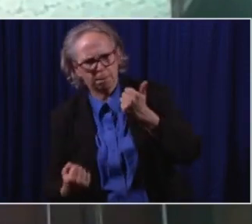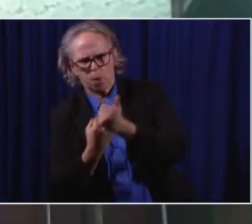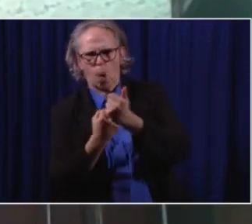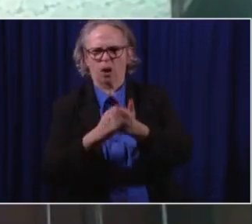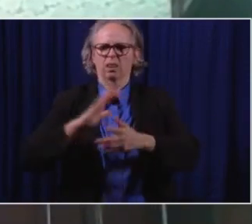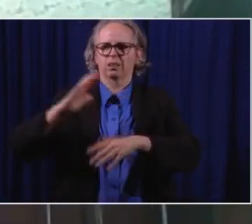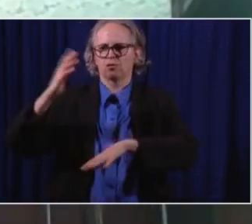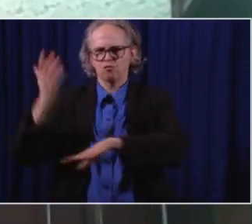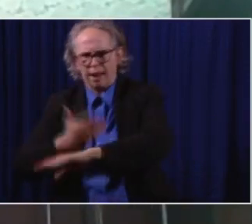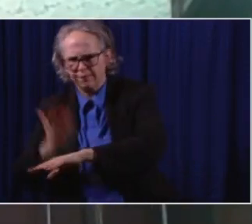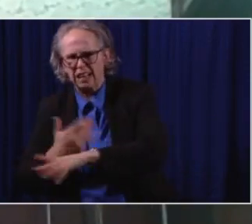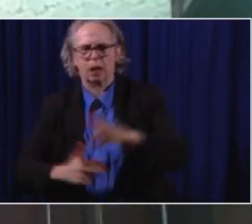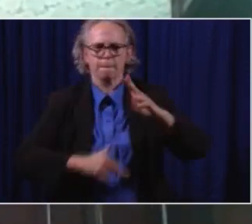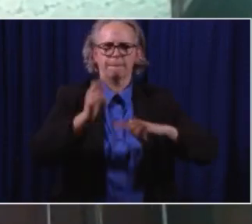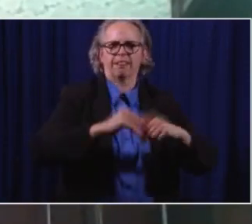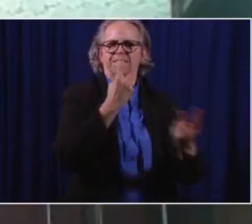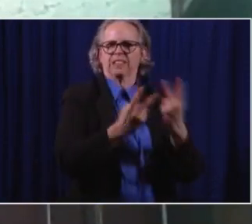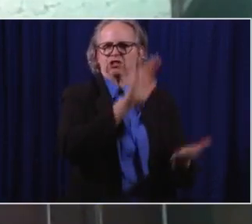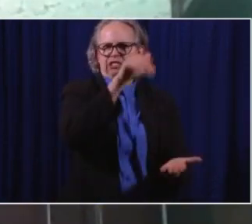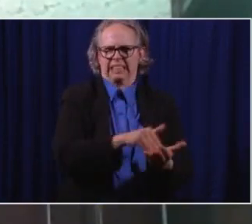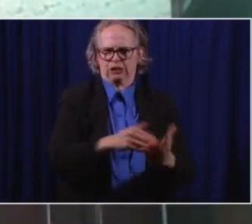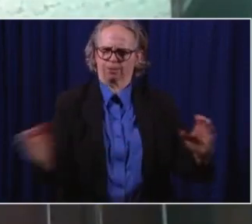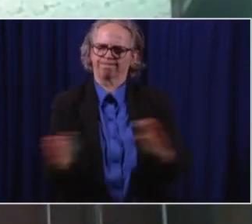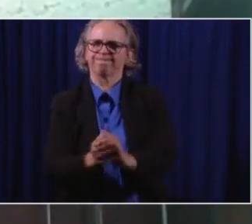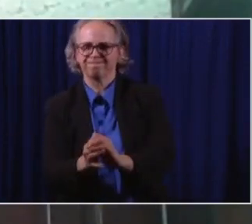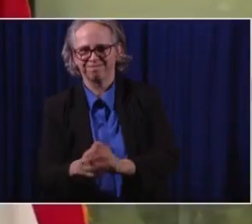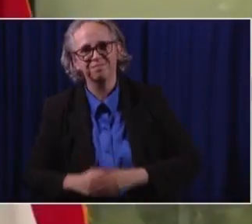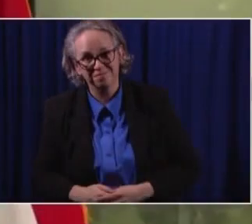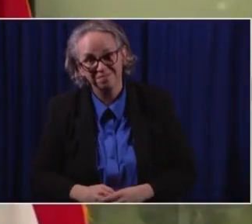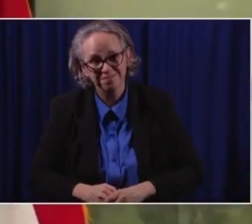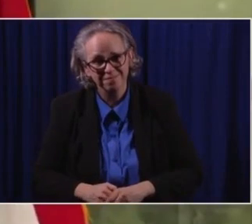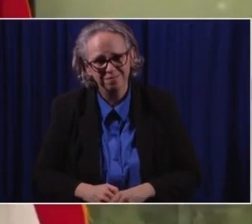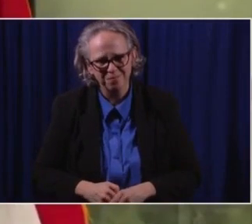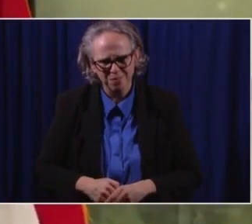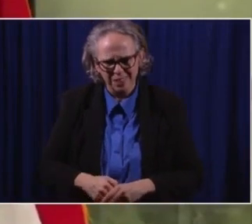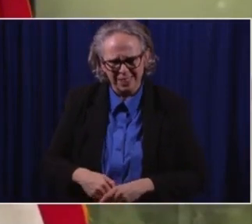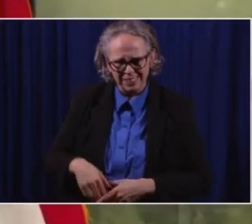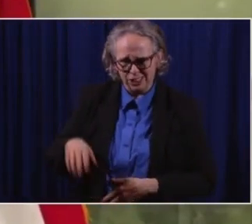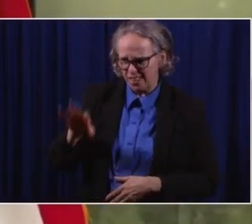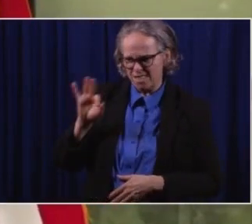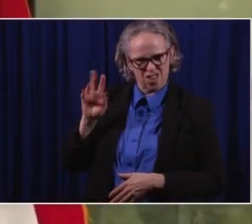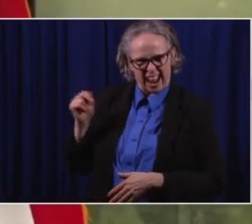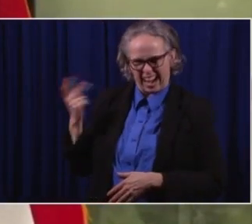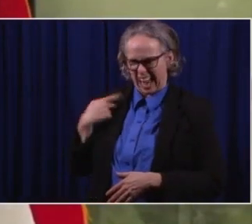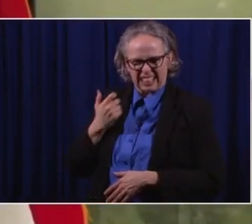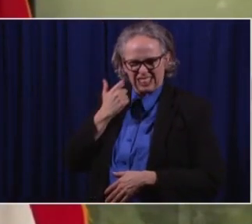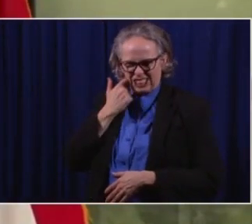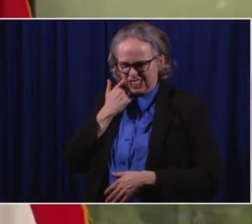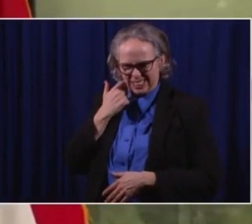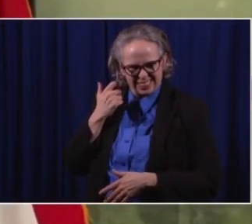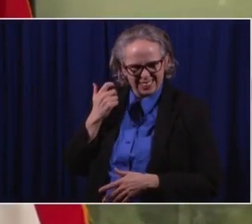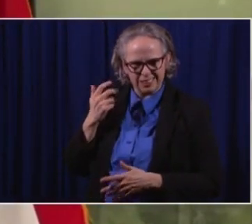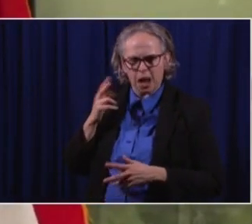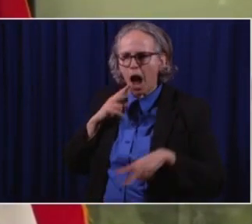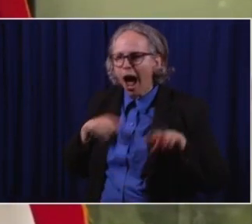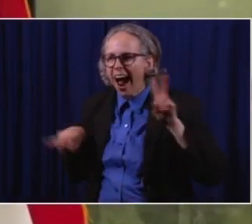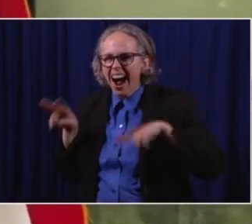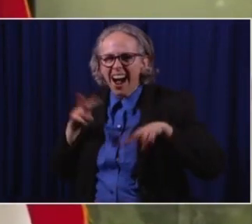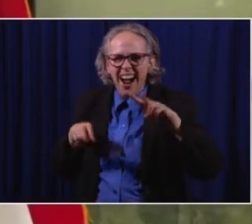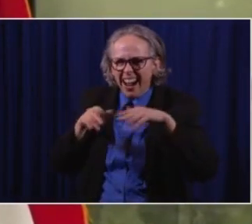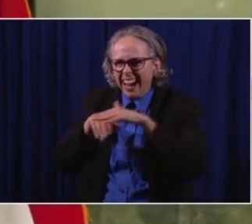in completing this project. So Fran and I had the chance just a moment ago, literally, to look at